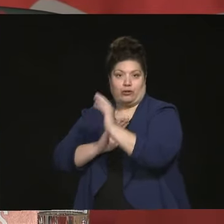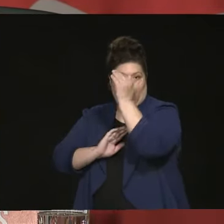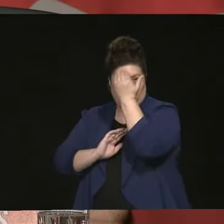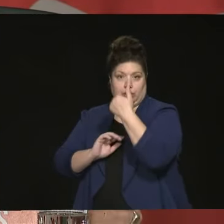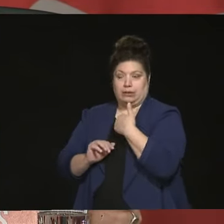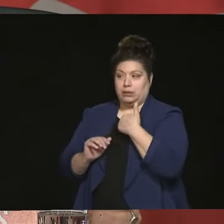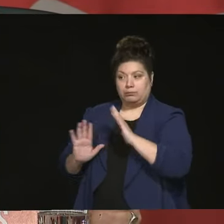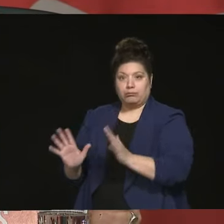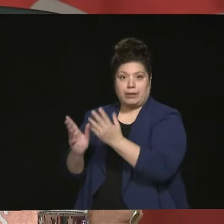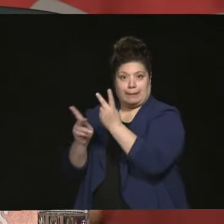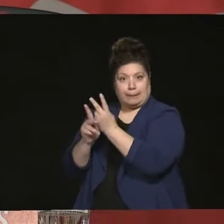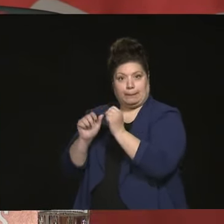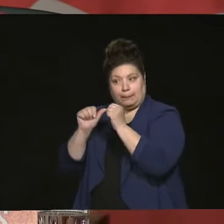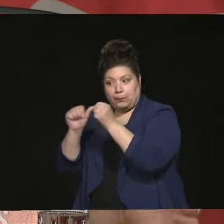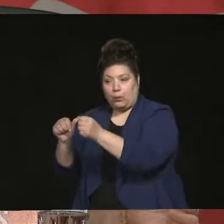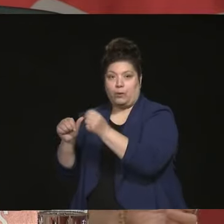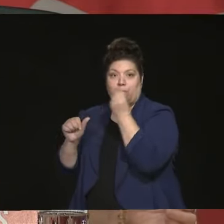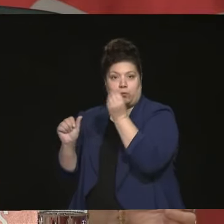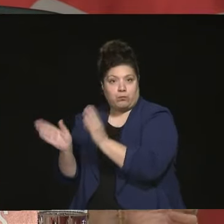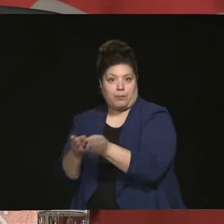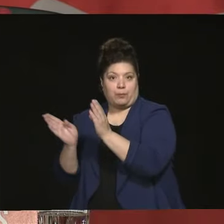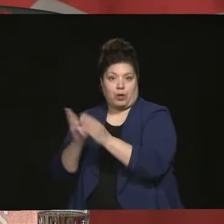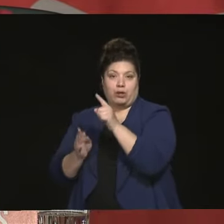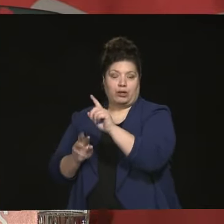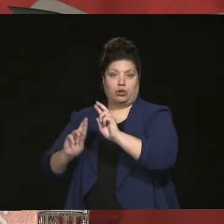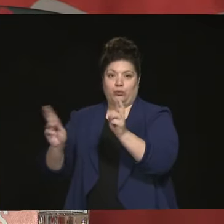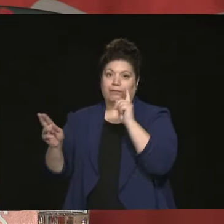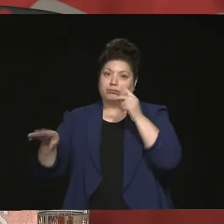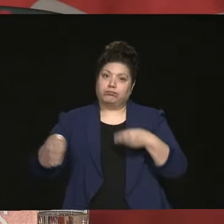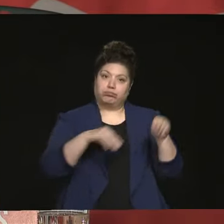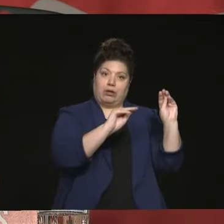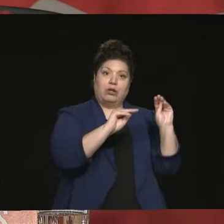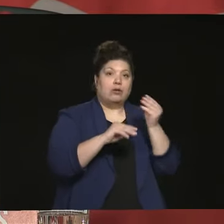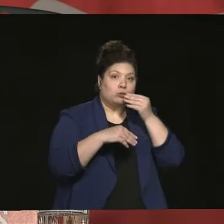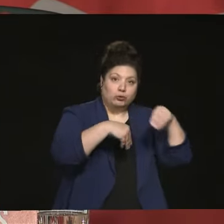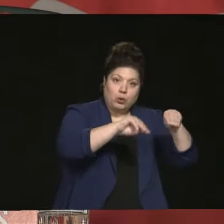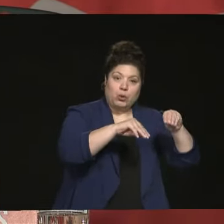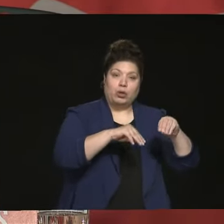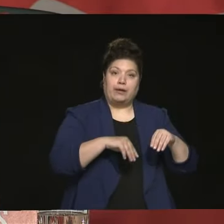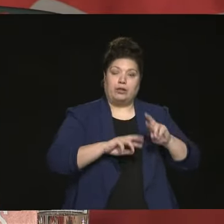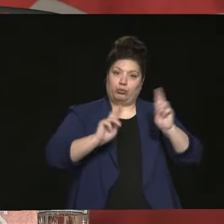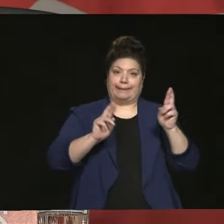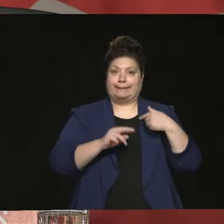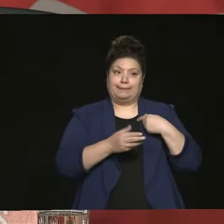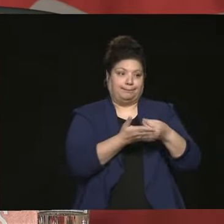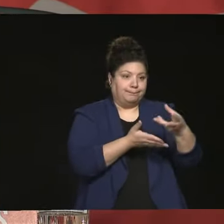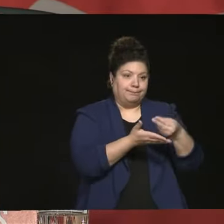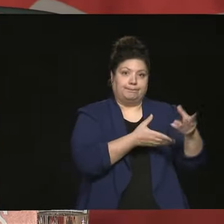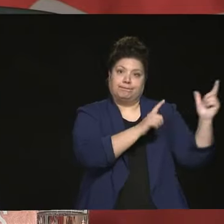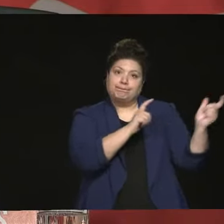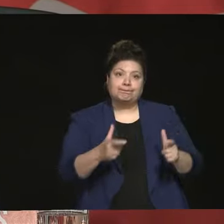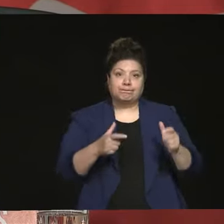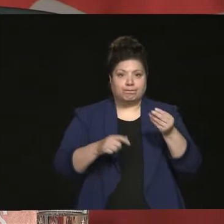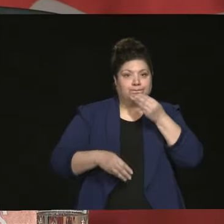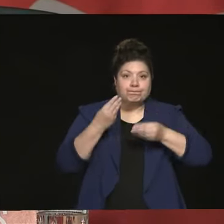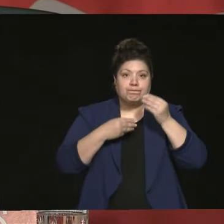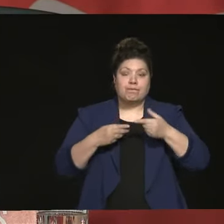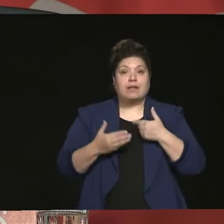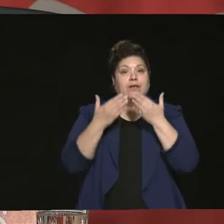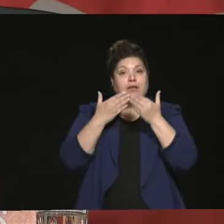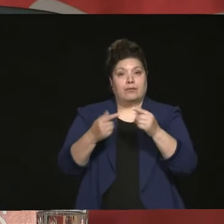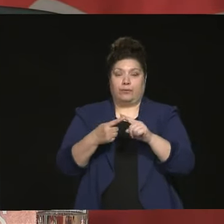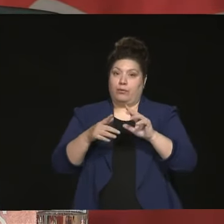food in our grocery stores and on our tables. And just finally, I really want to thank all the people, all the Canadians who work